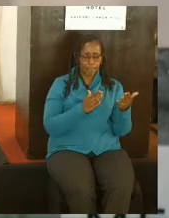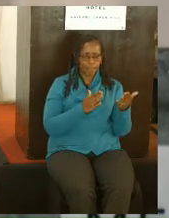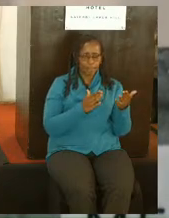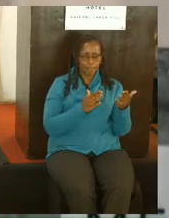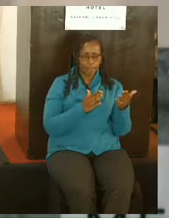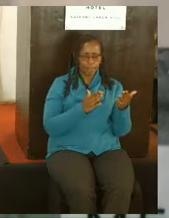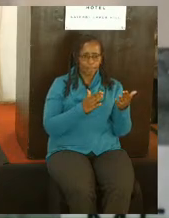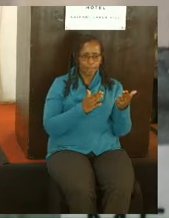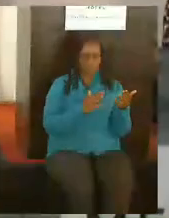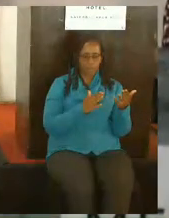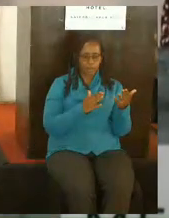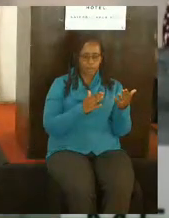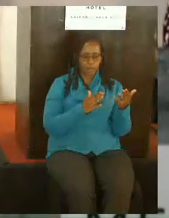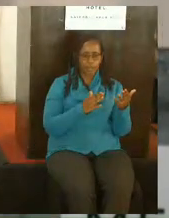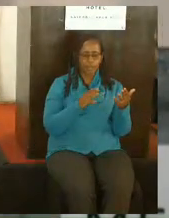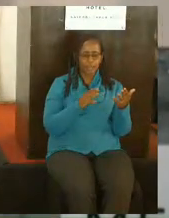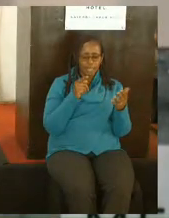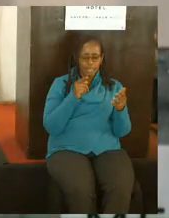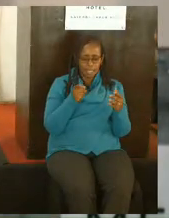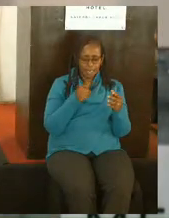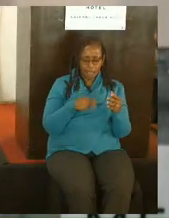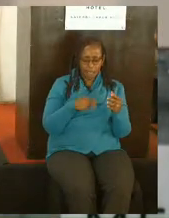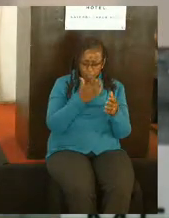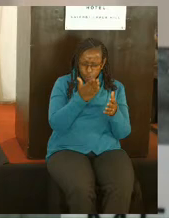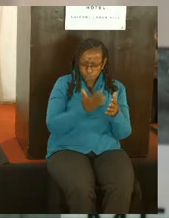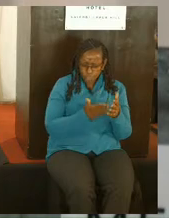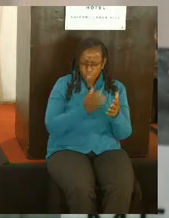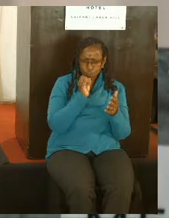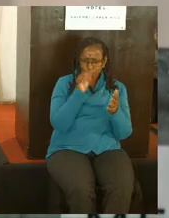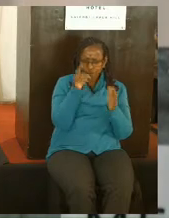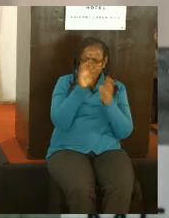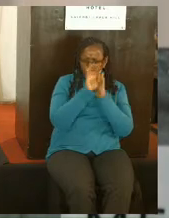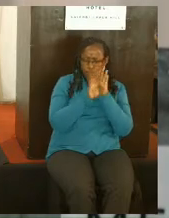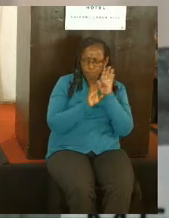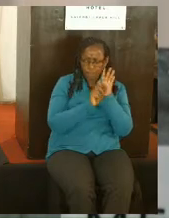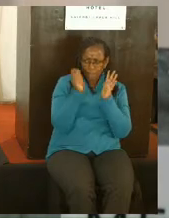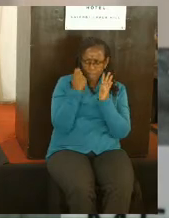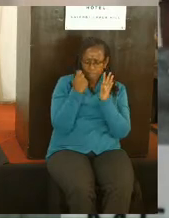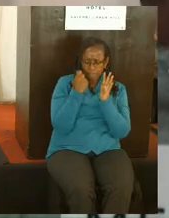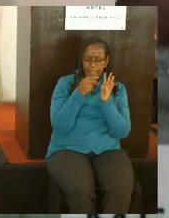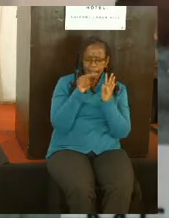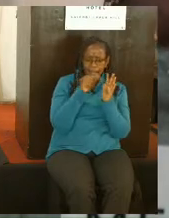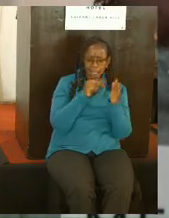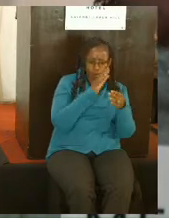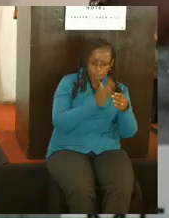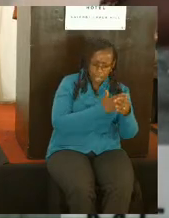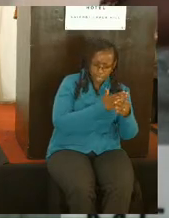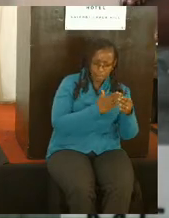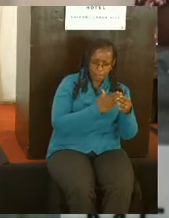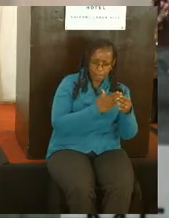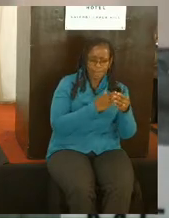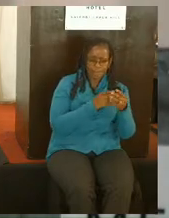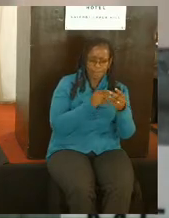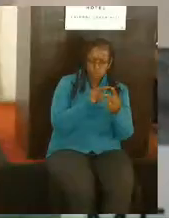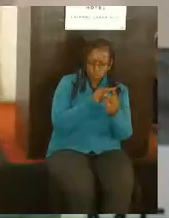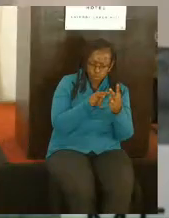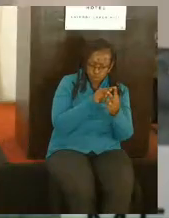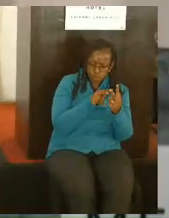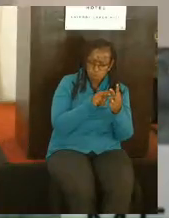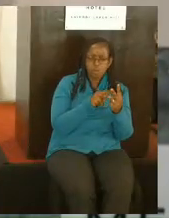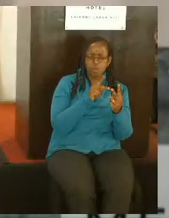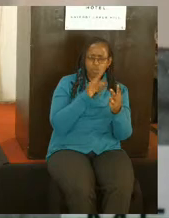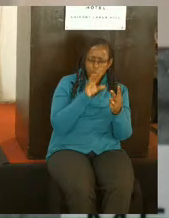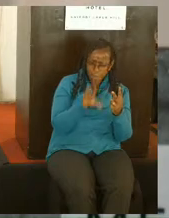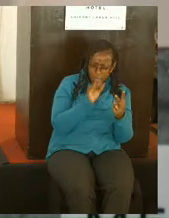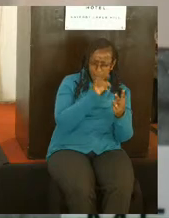them there you find a lot of these in the Preamble of our constitution our national anthem and the Preamble of those two documents we just take